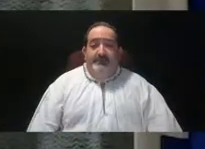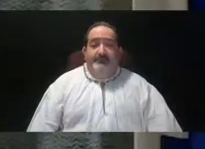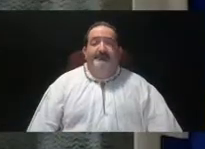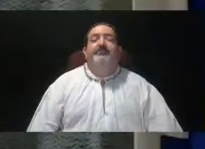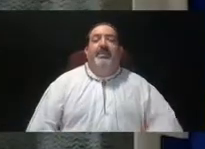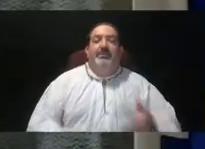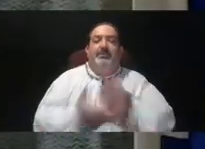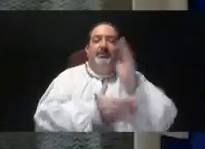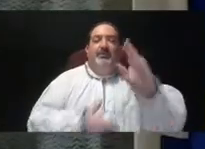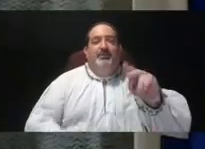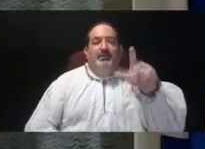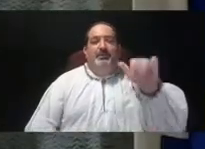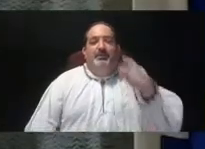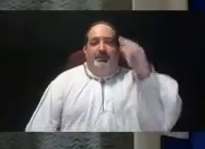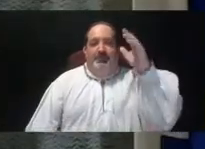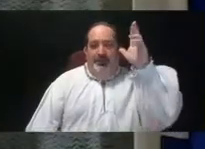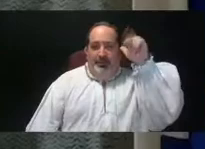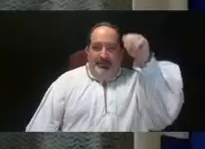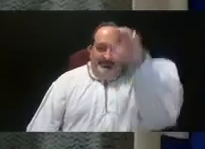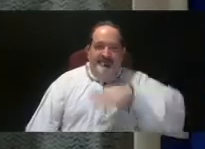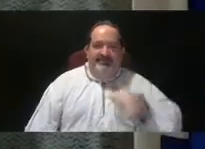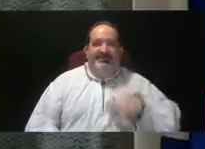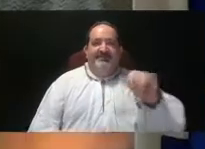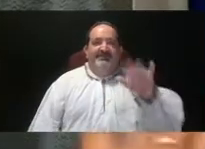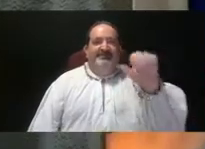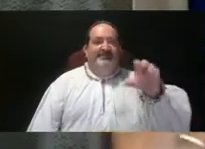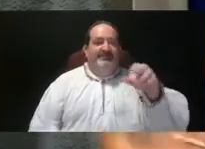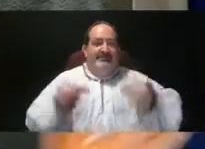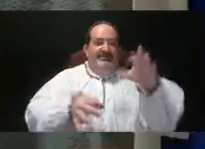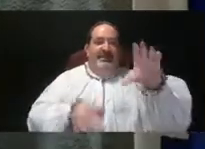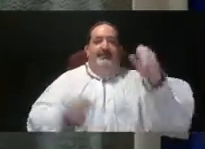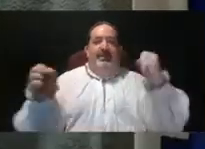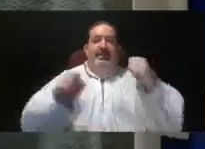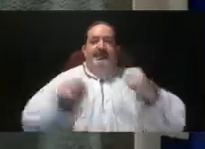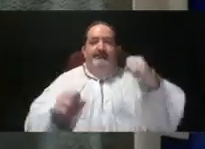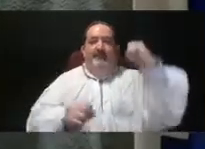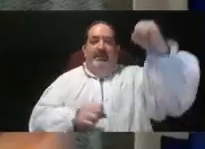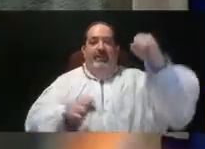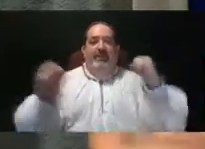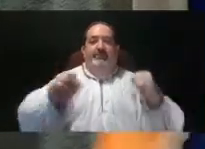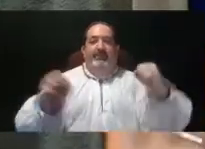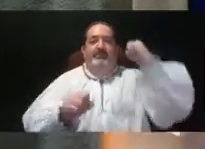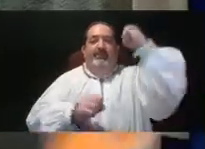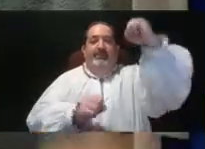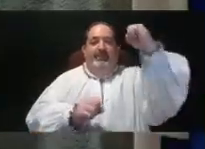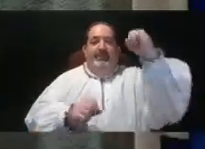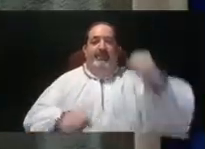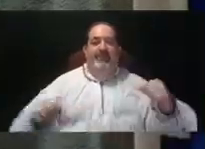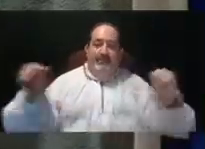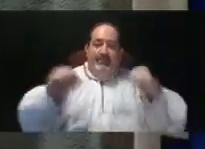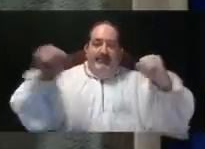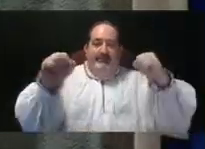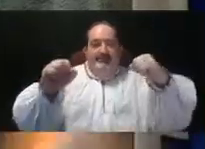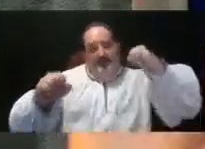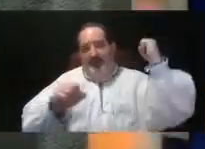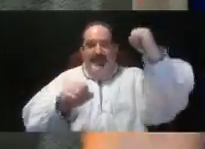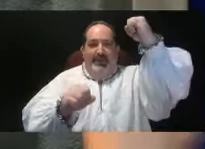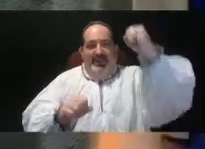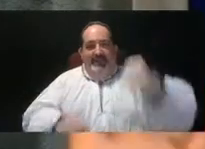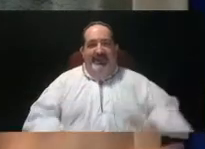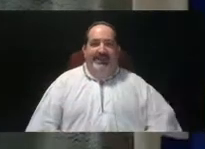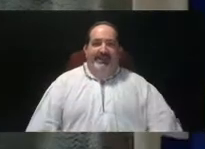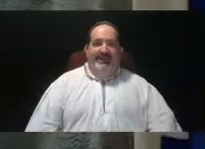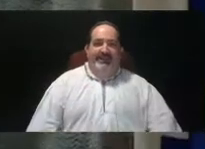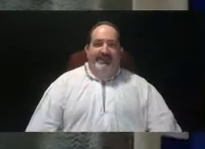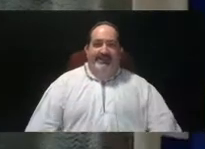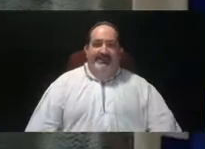For the right noble Horsemen of Judgment's Keep, hip hip, hip hip, hip hip.